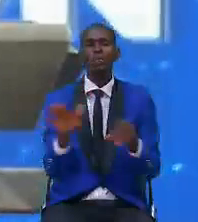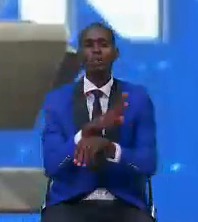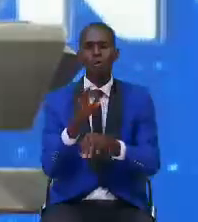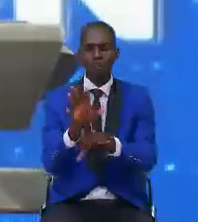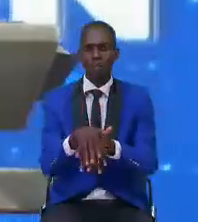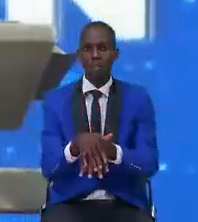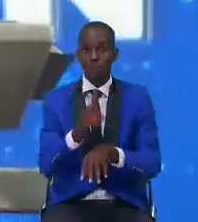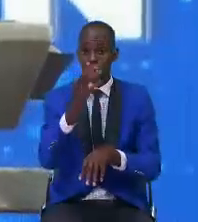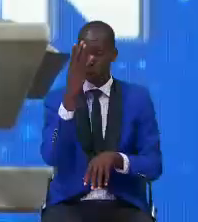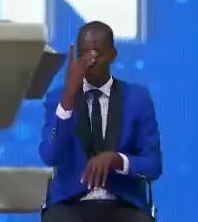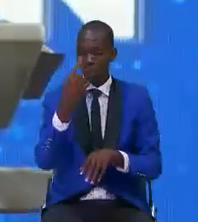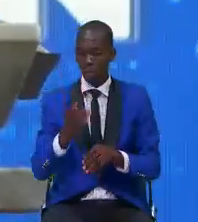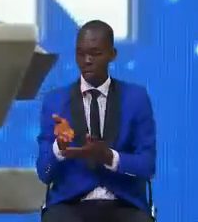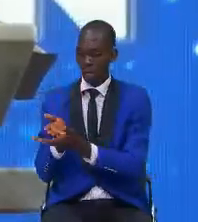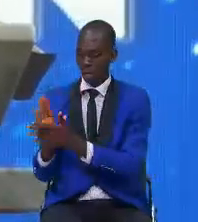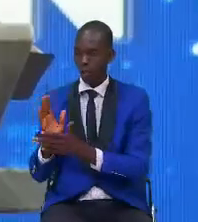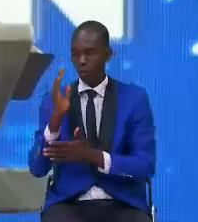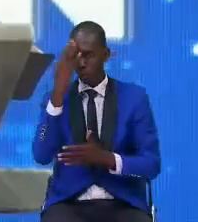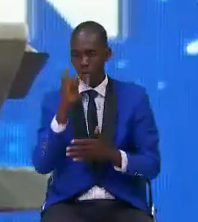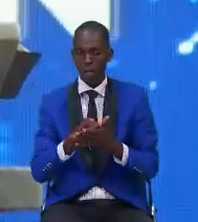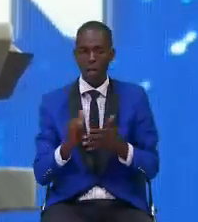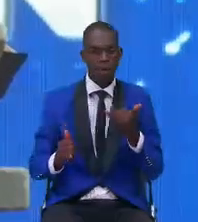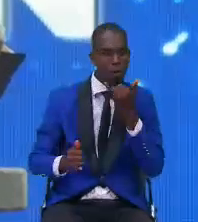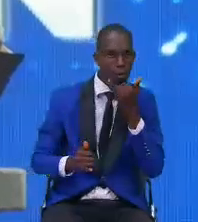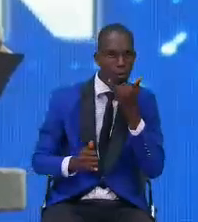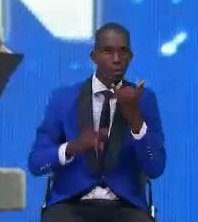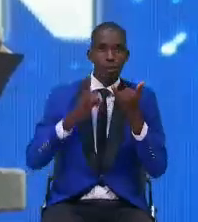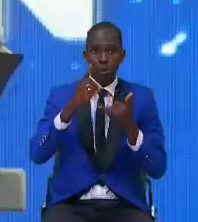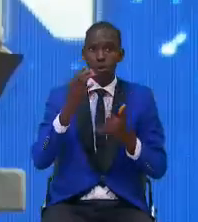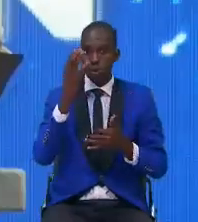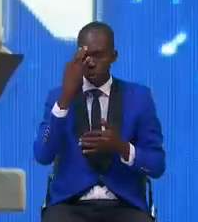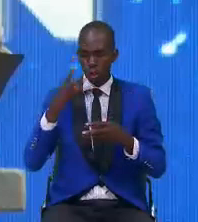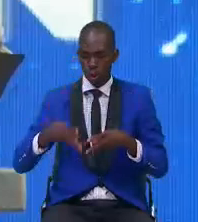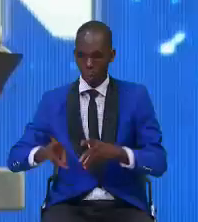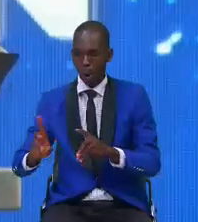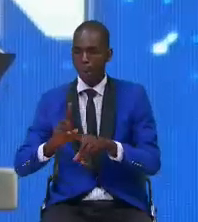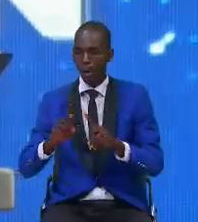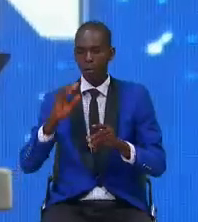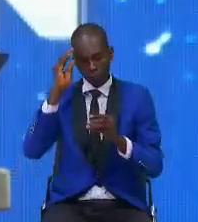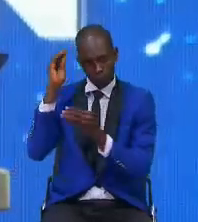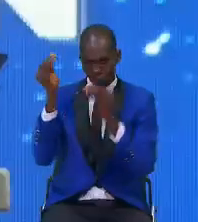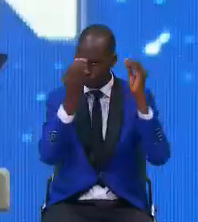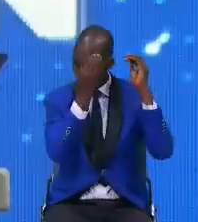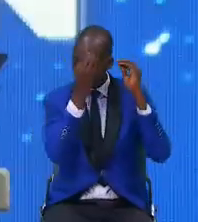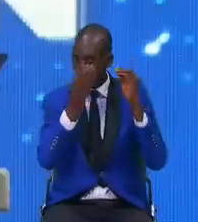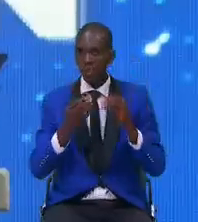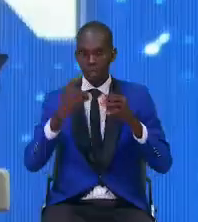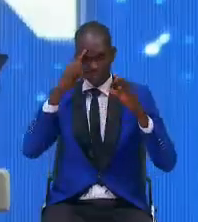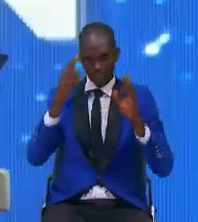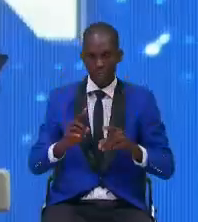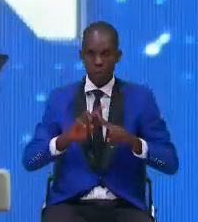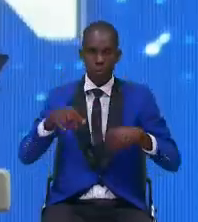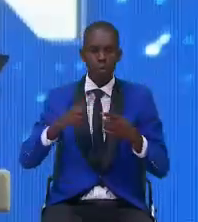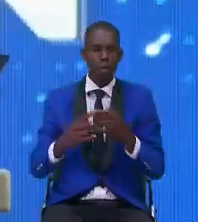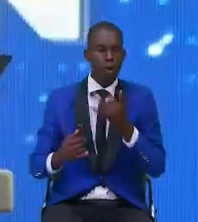the wrong. You know the direction to go, but you go the opposite direction. And you act as if you never read